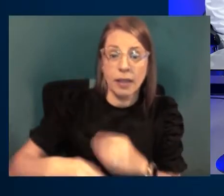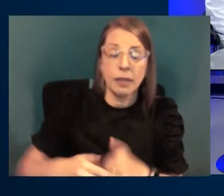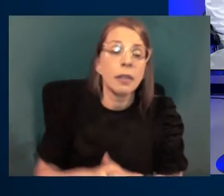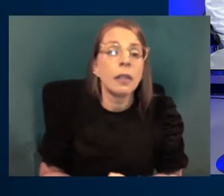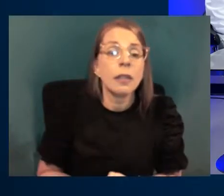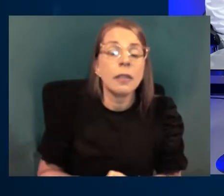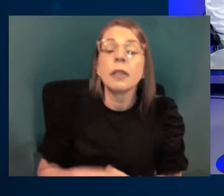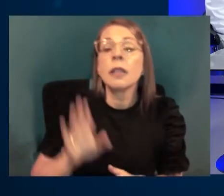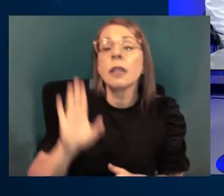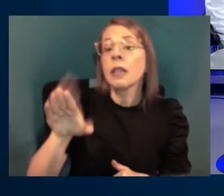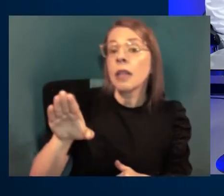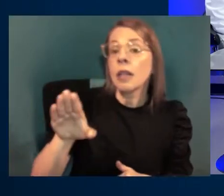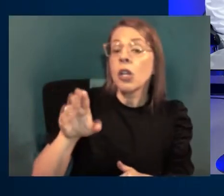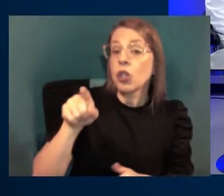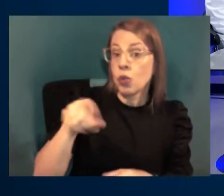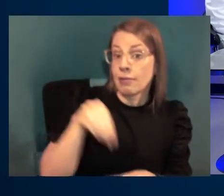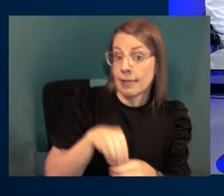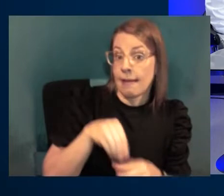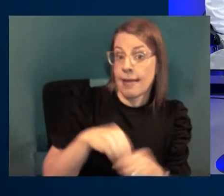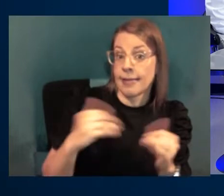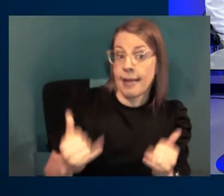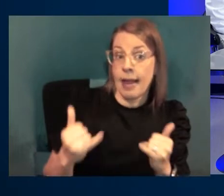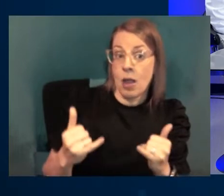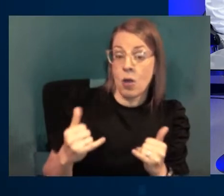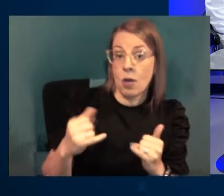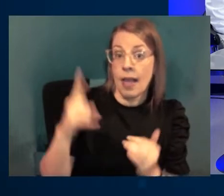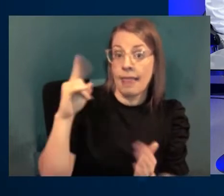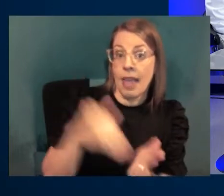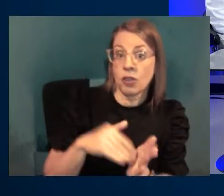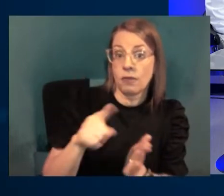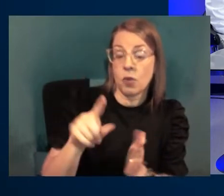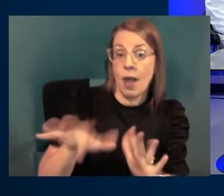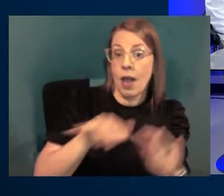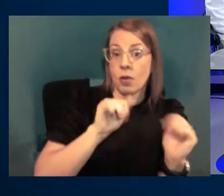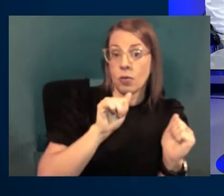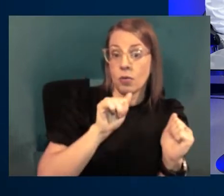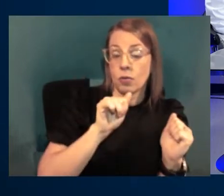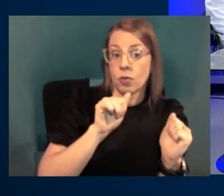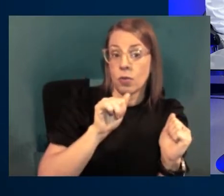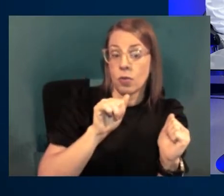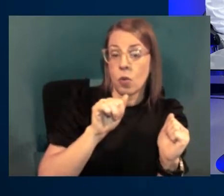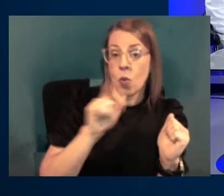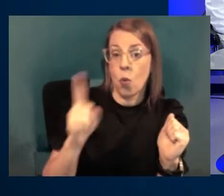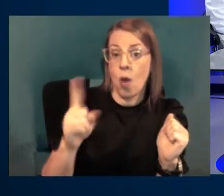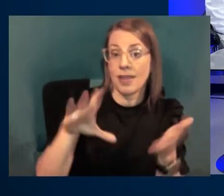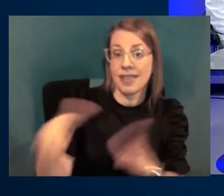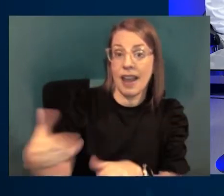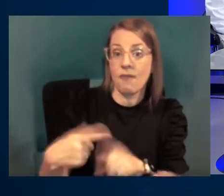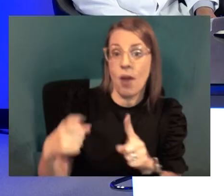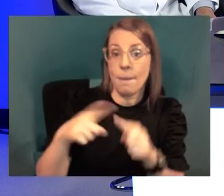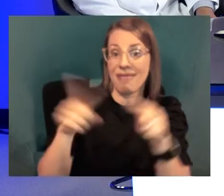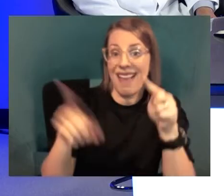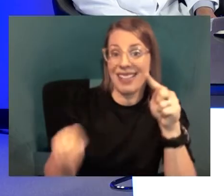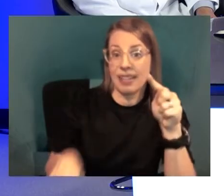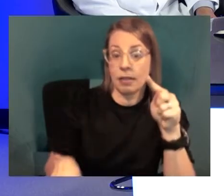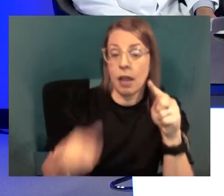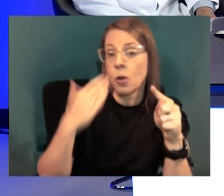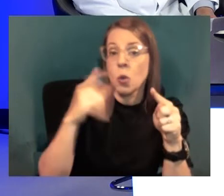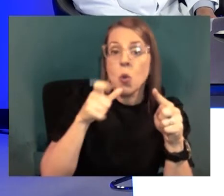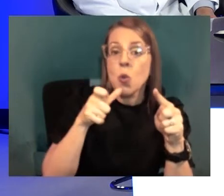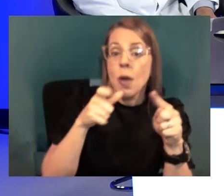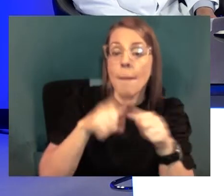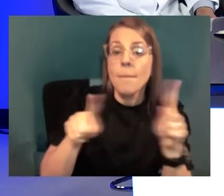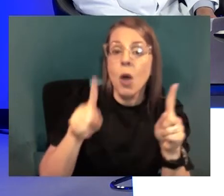okay, you're inside, and now 1,000 of you are going to step outside, and one of you is going to die from lightning. It's going to happen to one of you. I don't know who it is, but one of you is going to